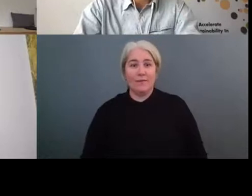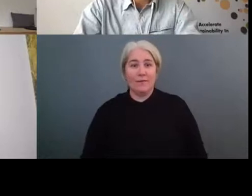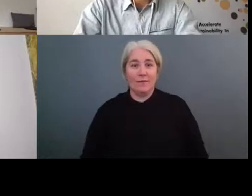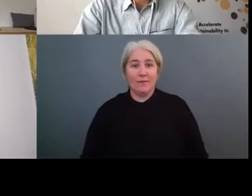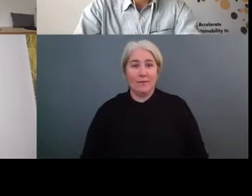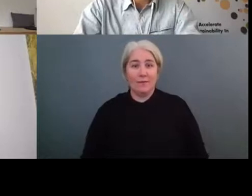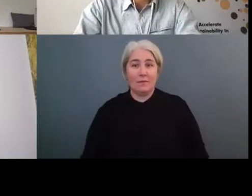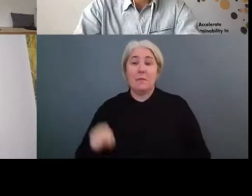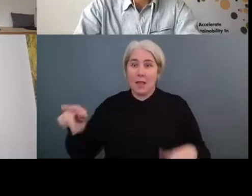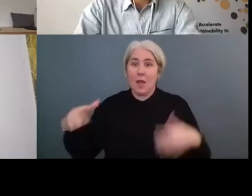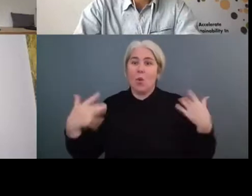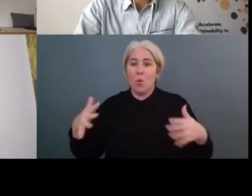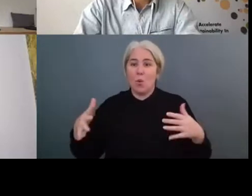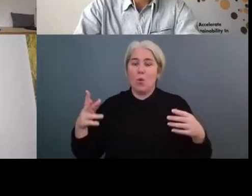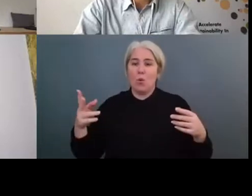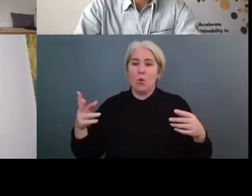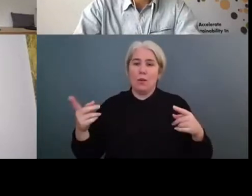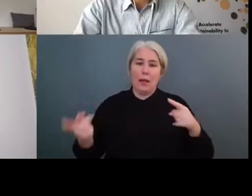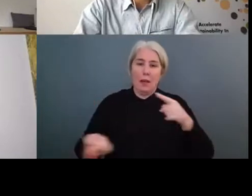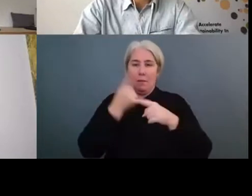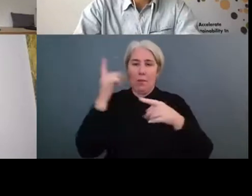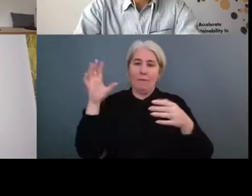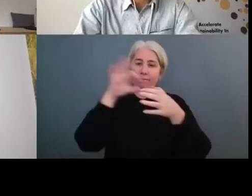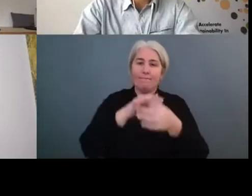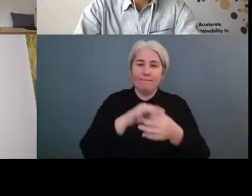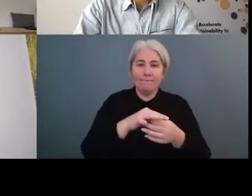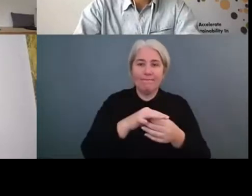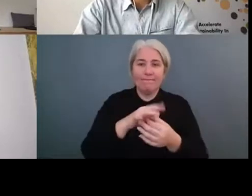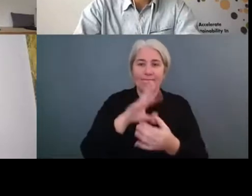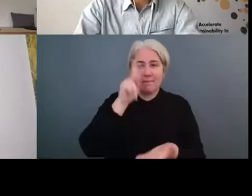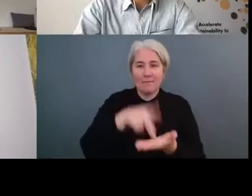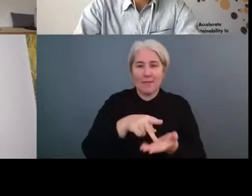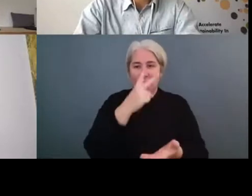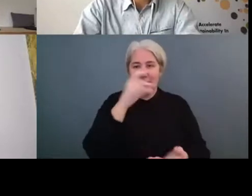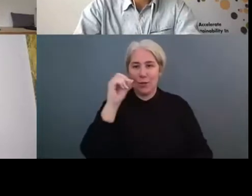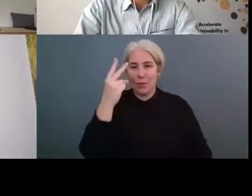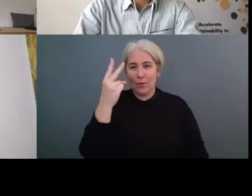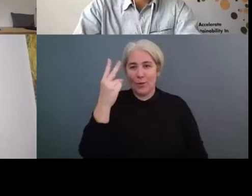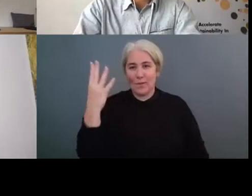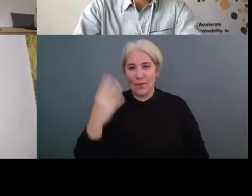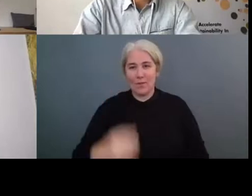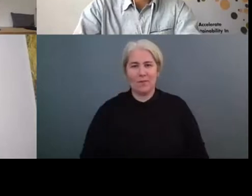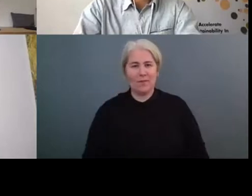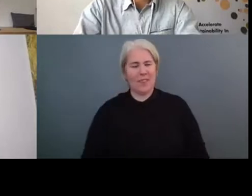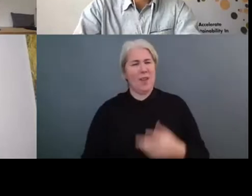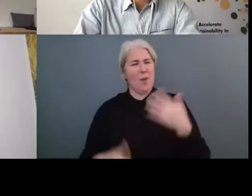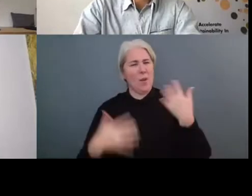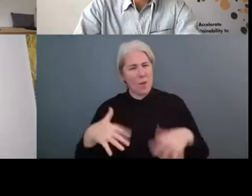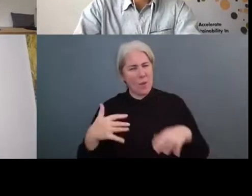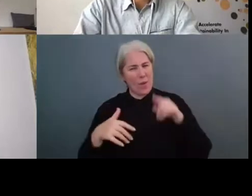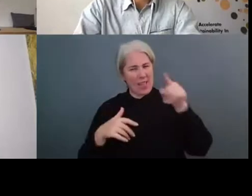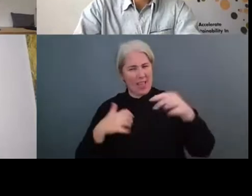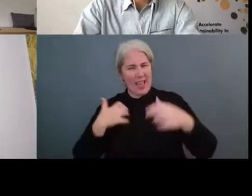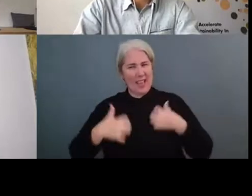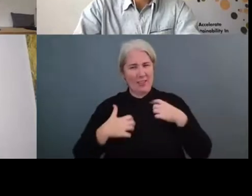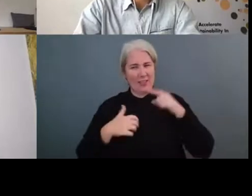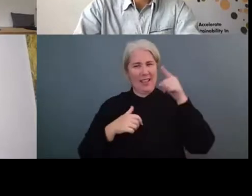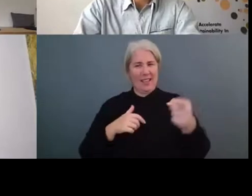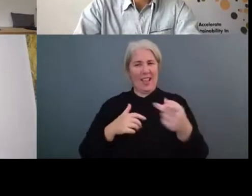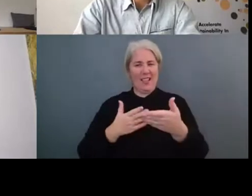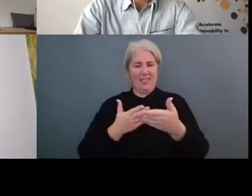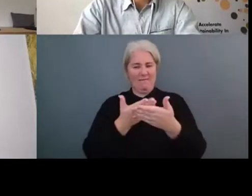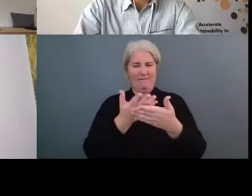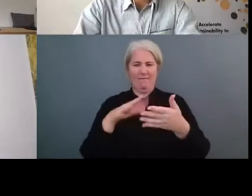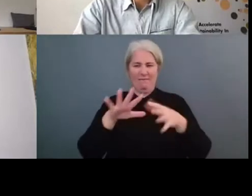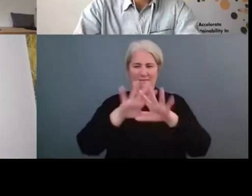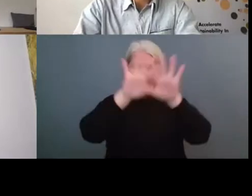2024. Well, to go back to this app, I mean, it's exactly something we can. It's